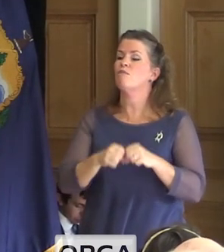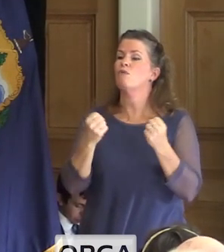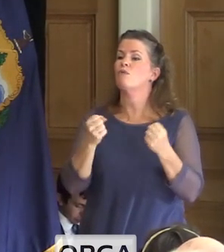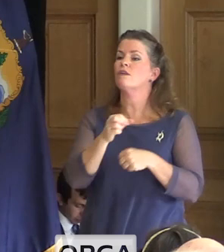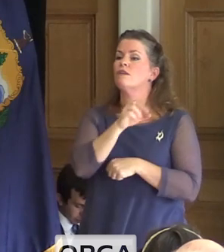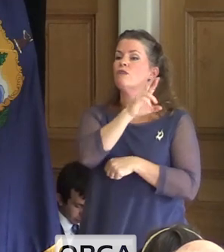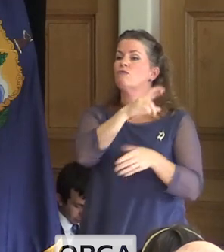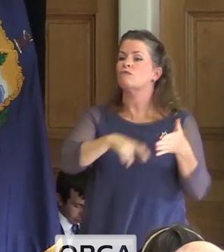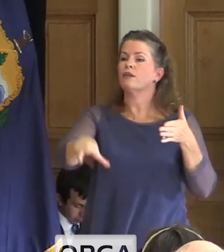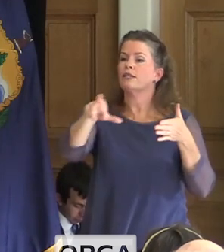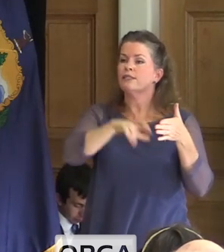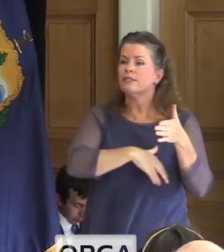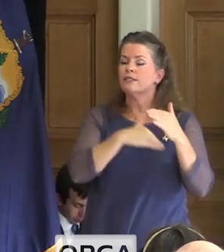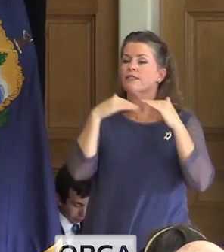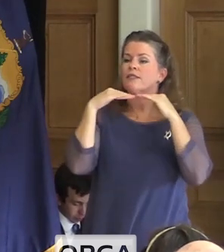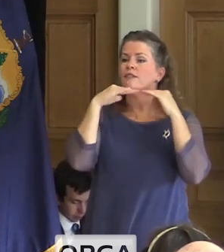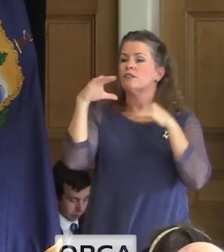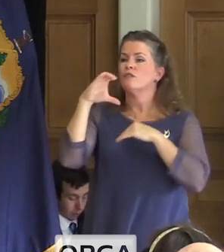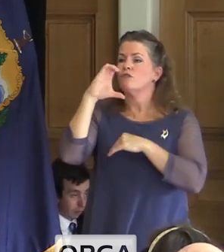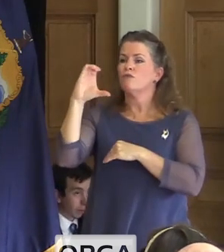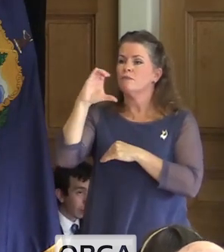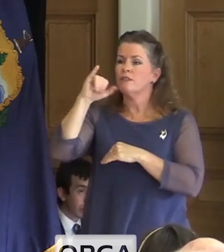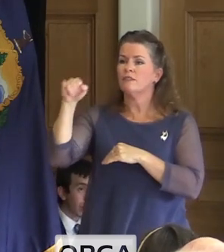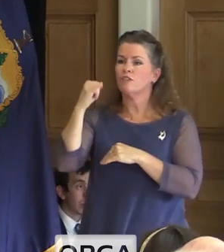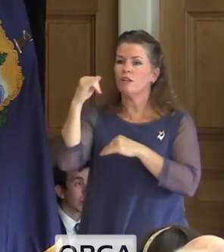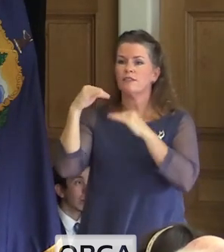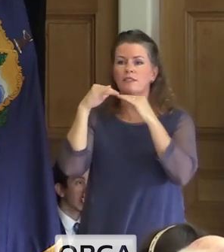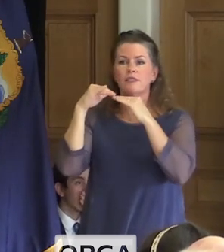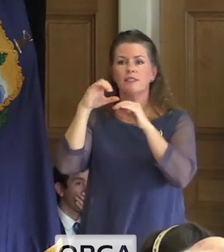racist, criminal justice system.